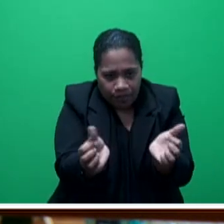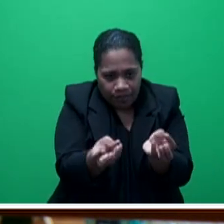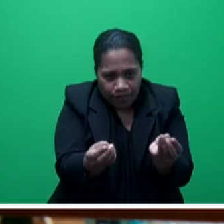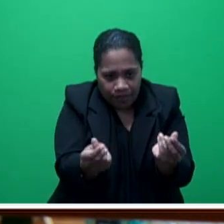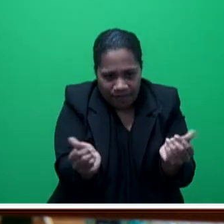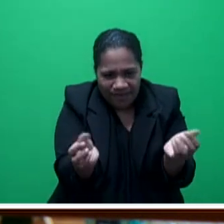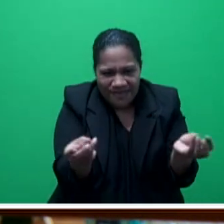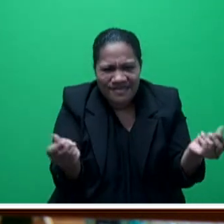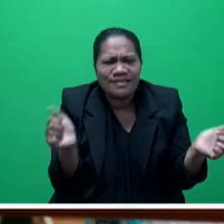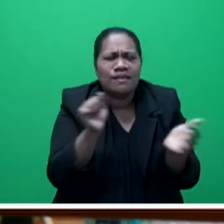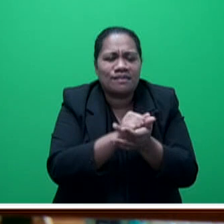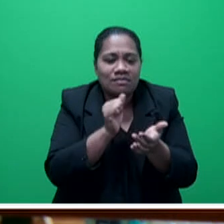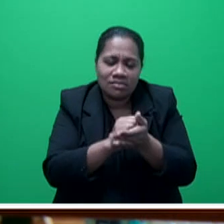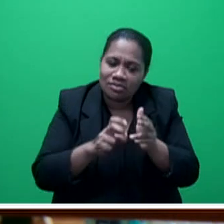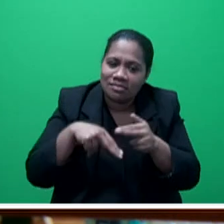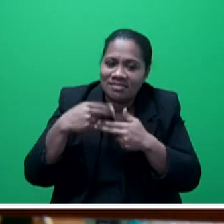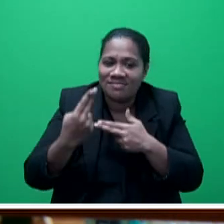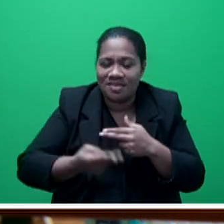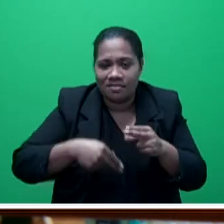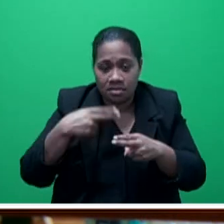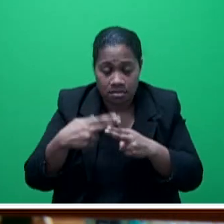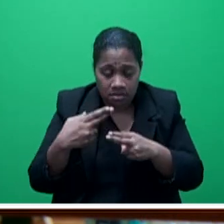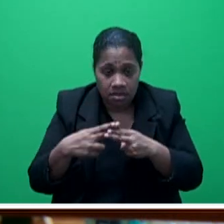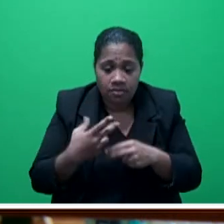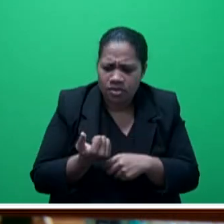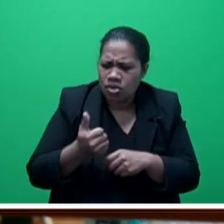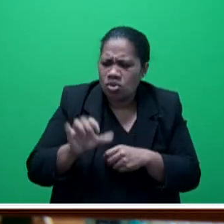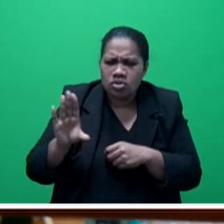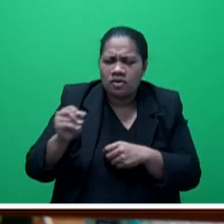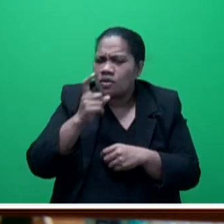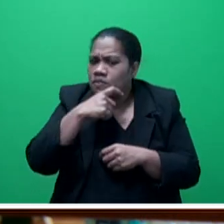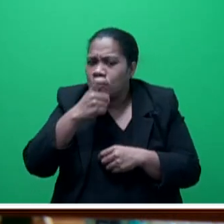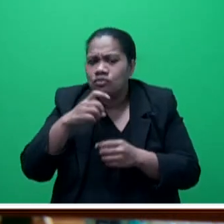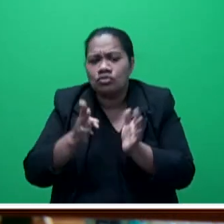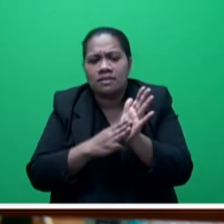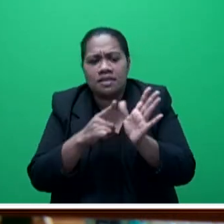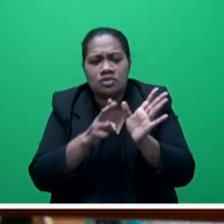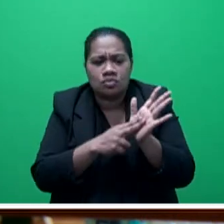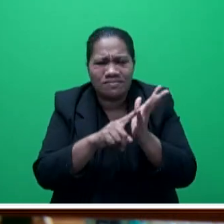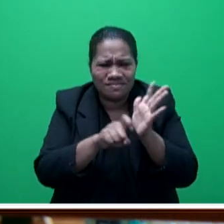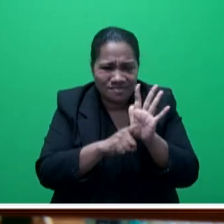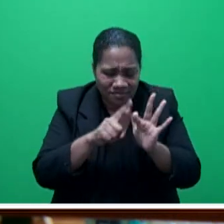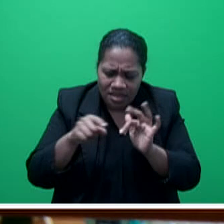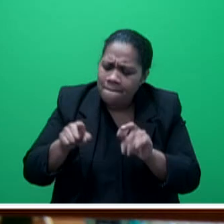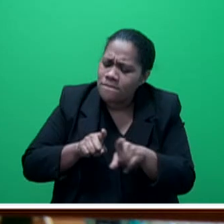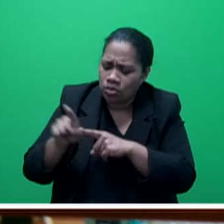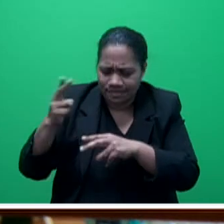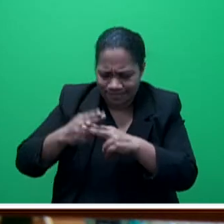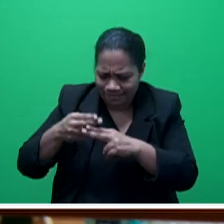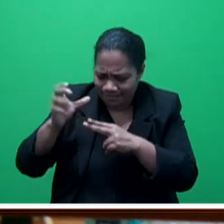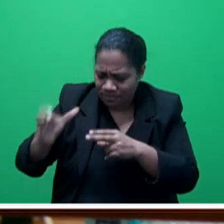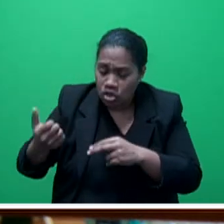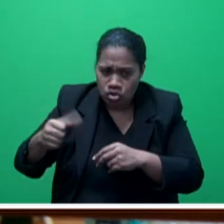on the substantial production and the use of poultry manure that is going to be used by most farmers and individual households in